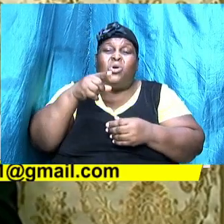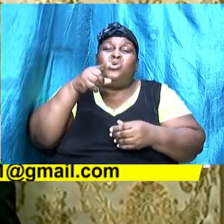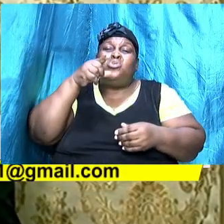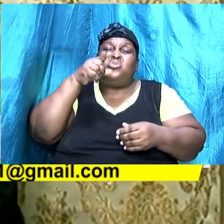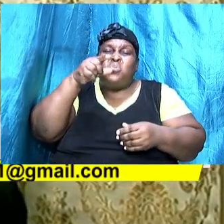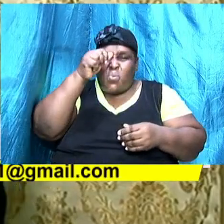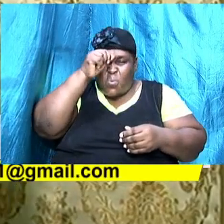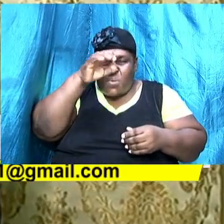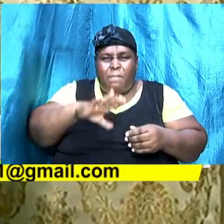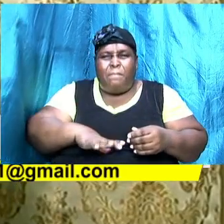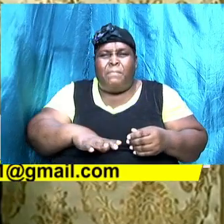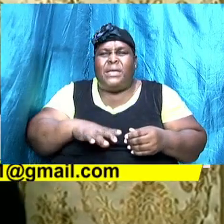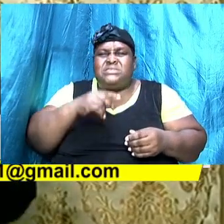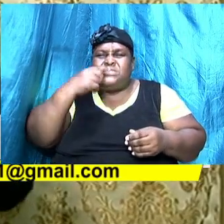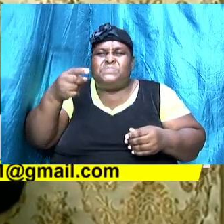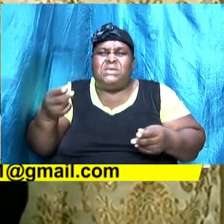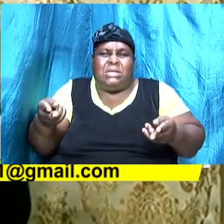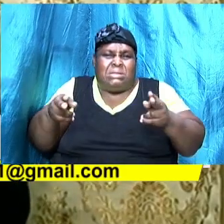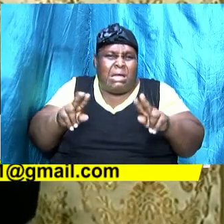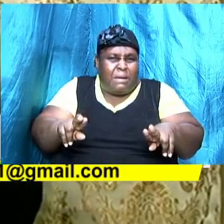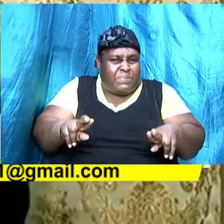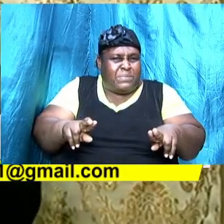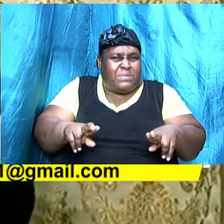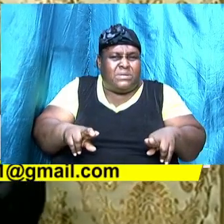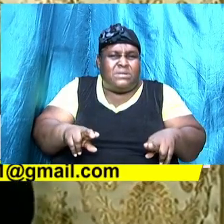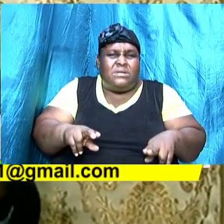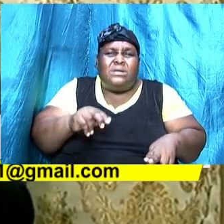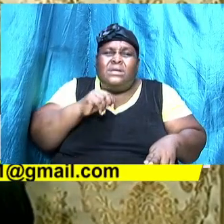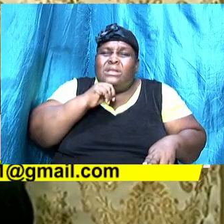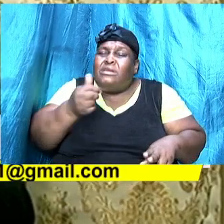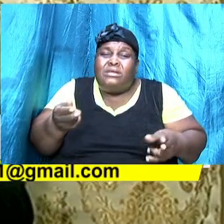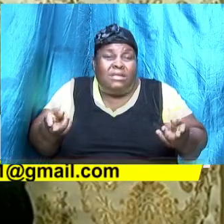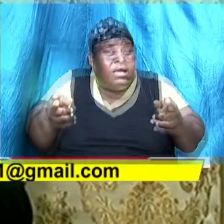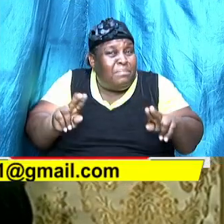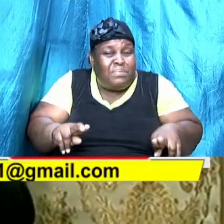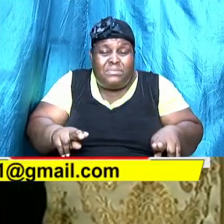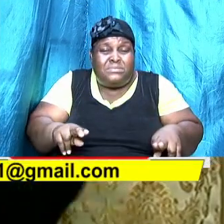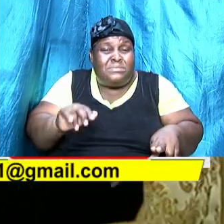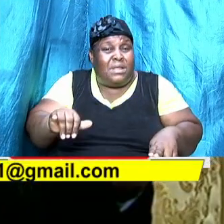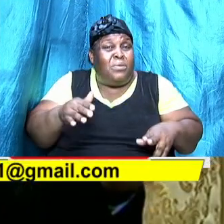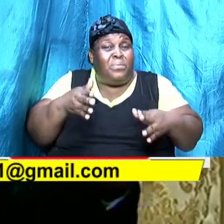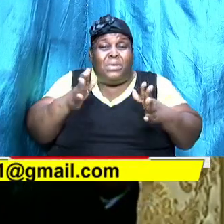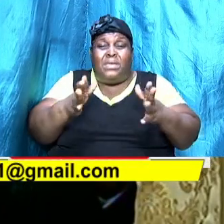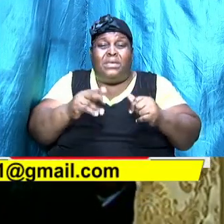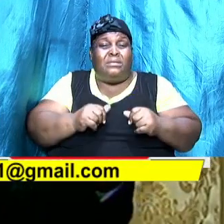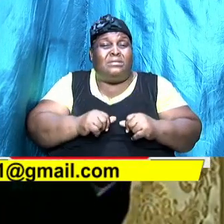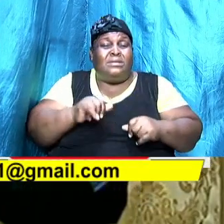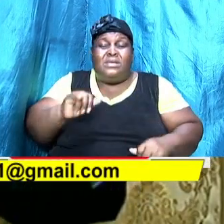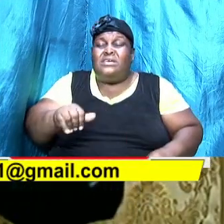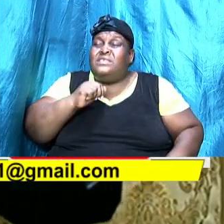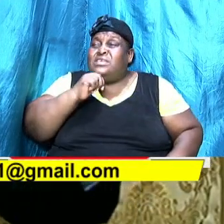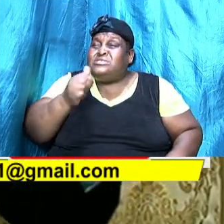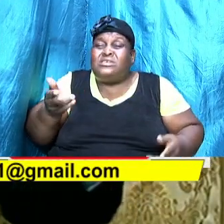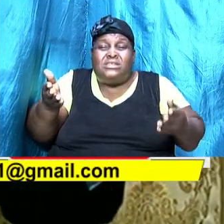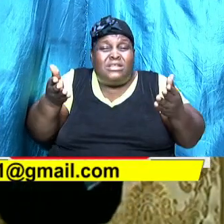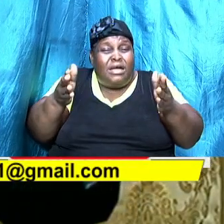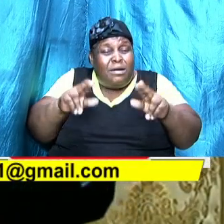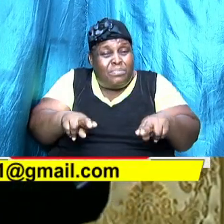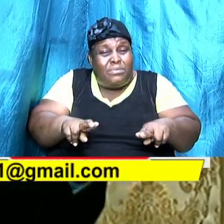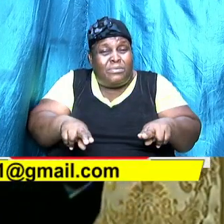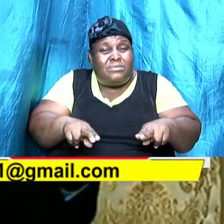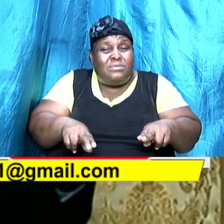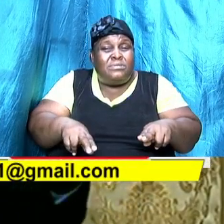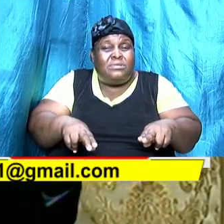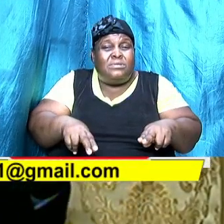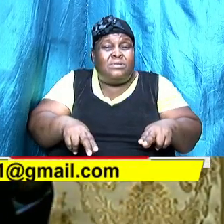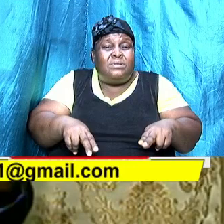it happens and this is it and it just goes, that's not how it happens. That's not how we get our